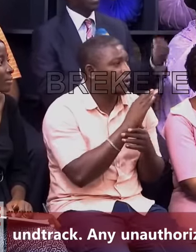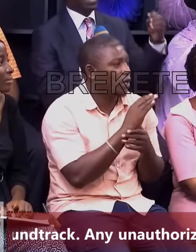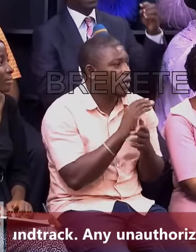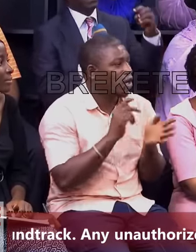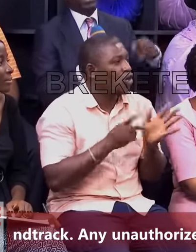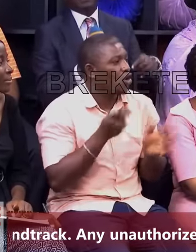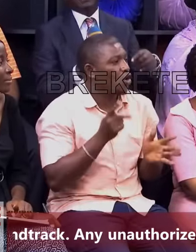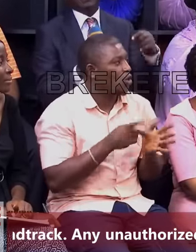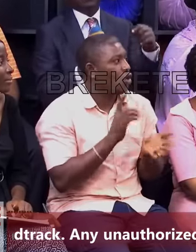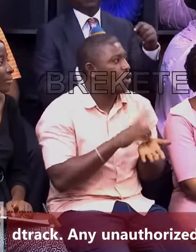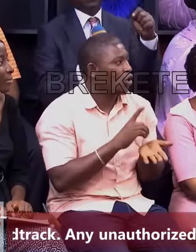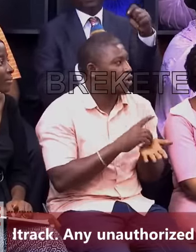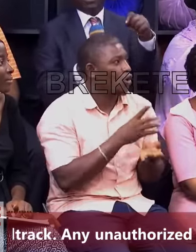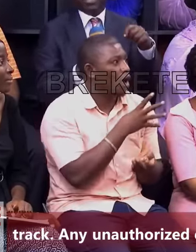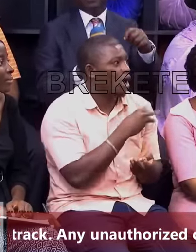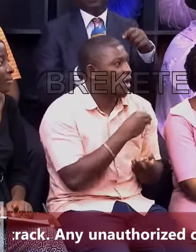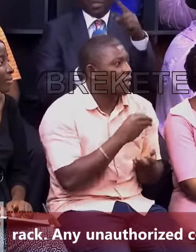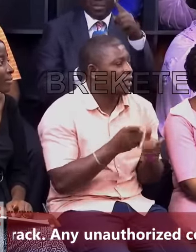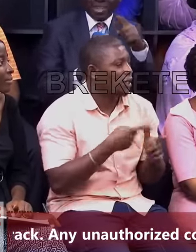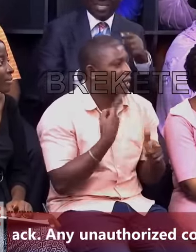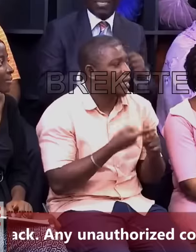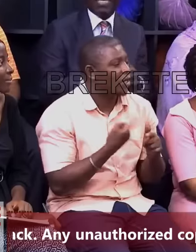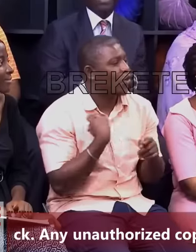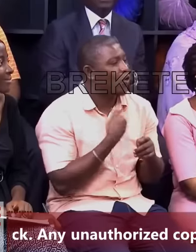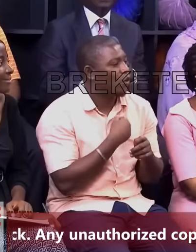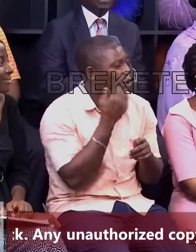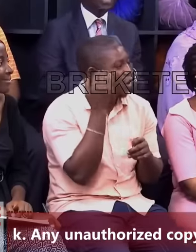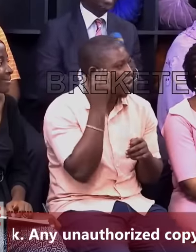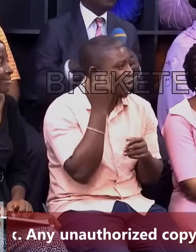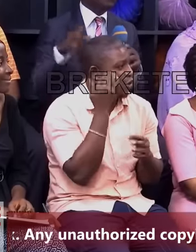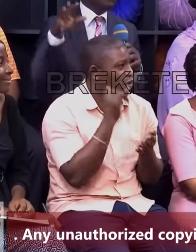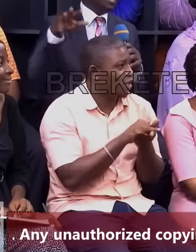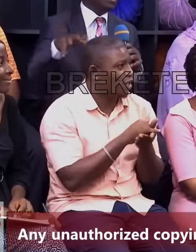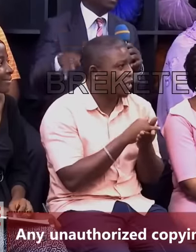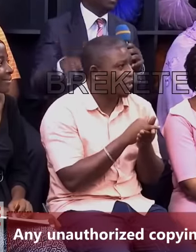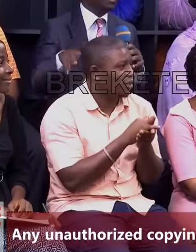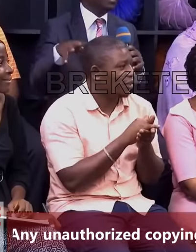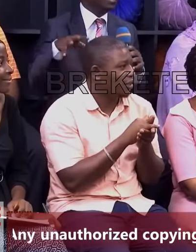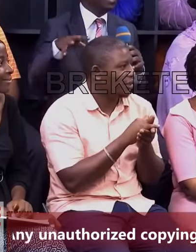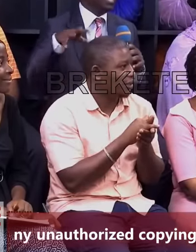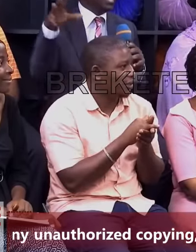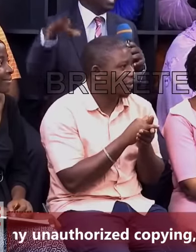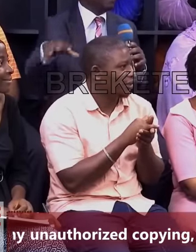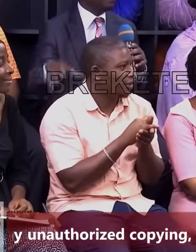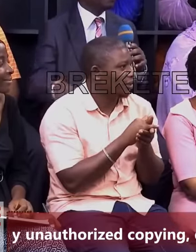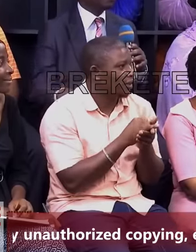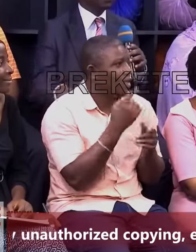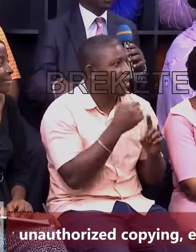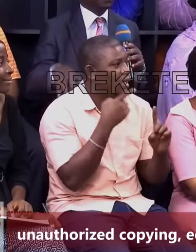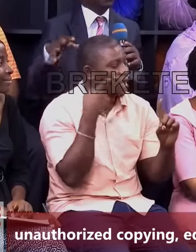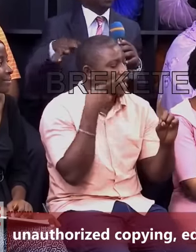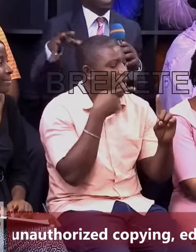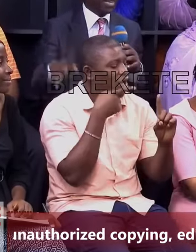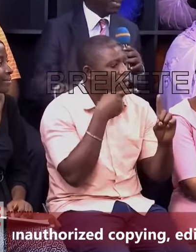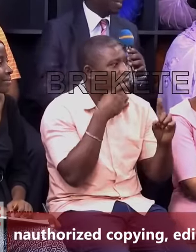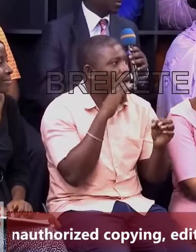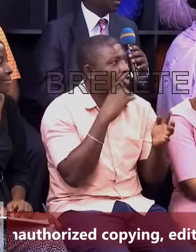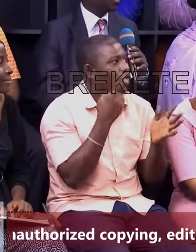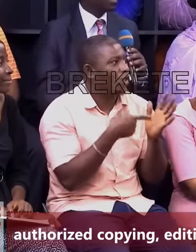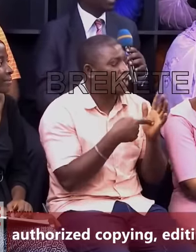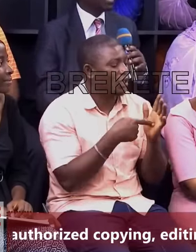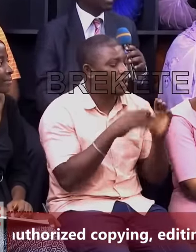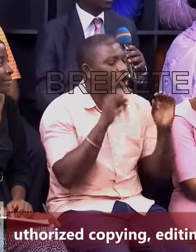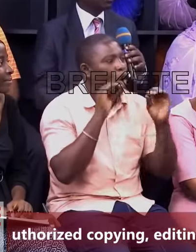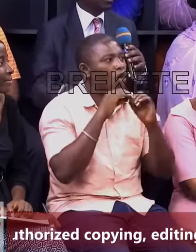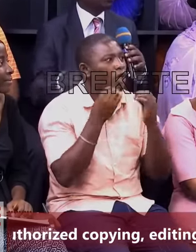doctor and then we know that plus one and then we know that the aim of this